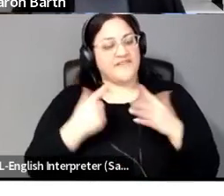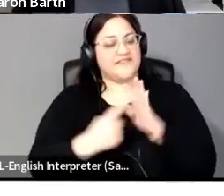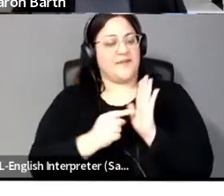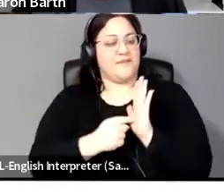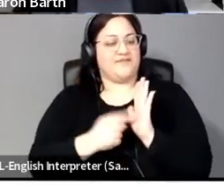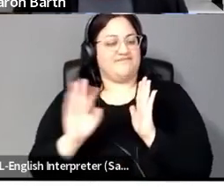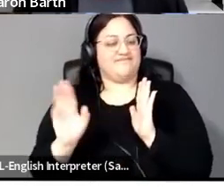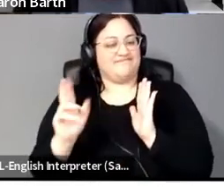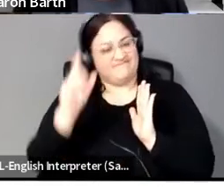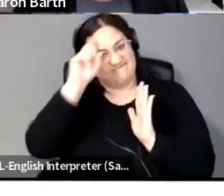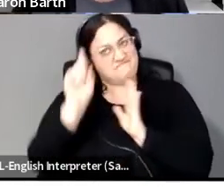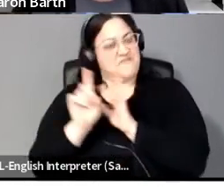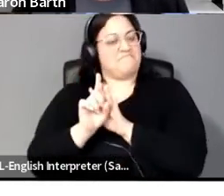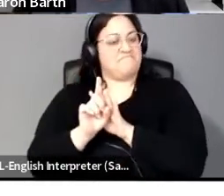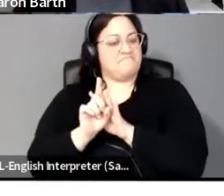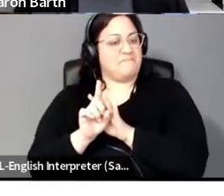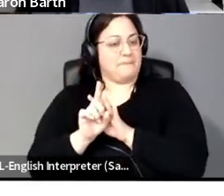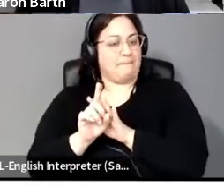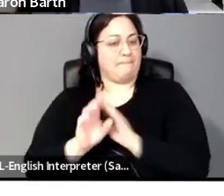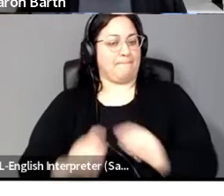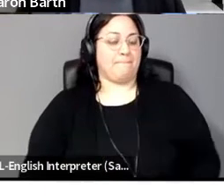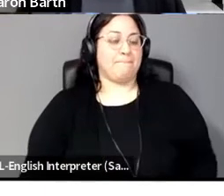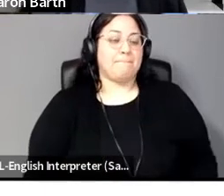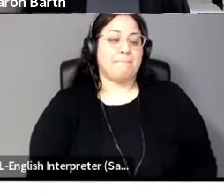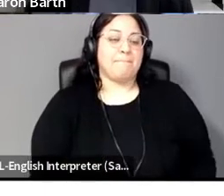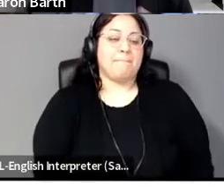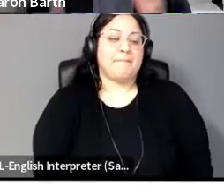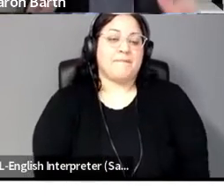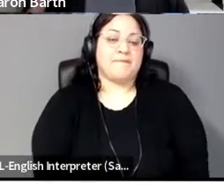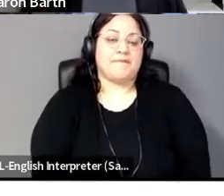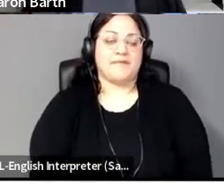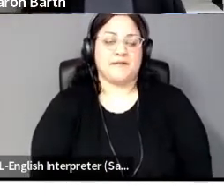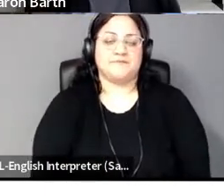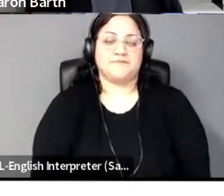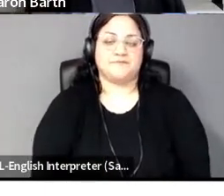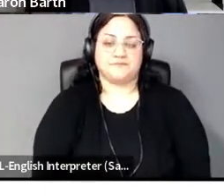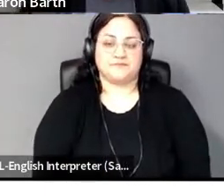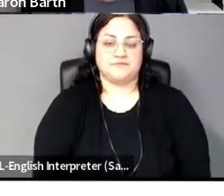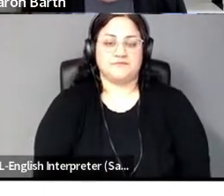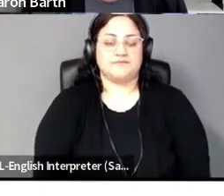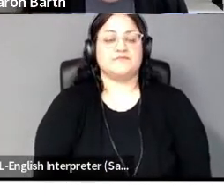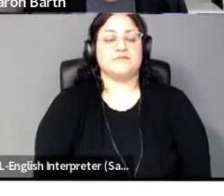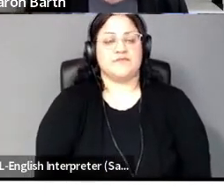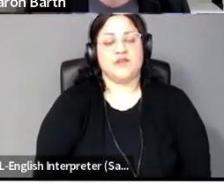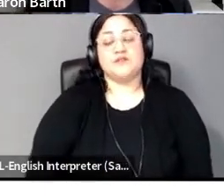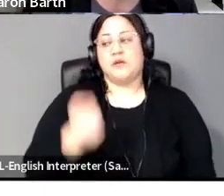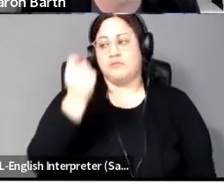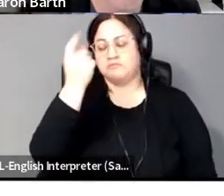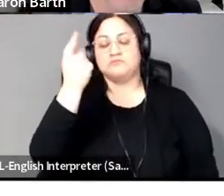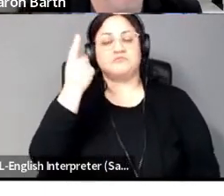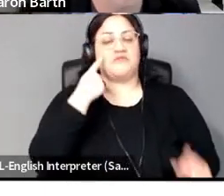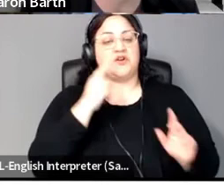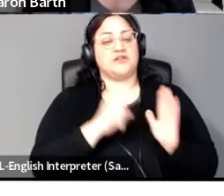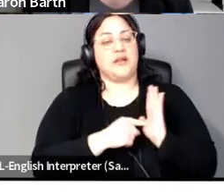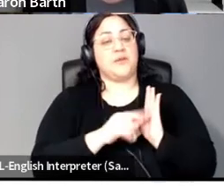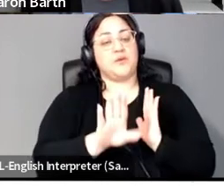revenue is lower than projected. I need to, fill in the blank. Whatever is that first